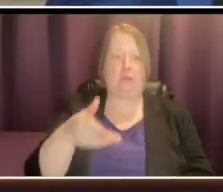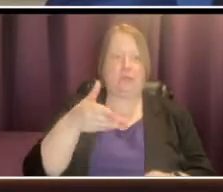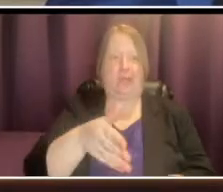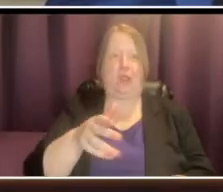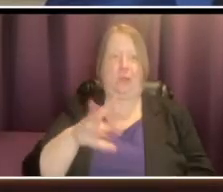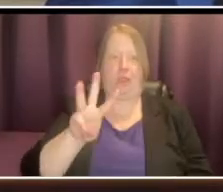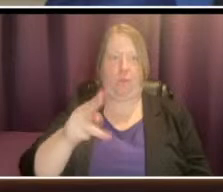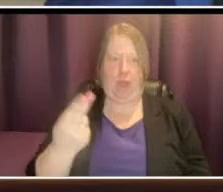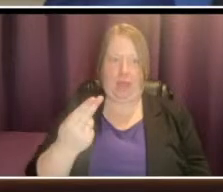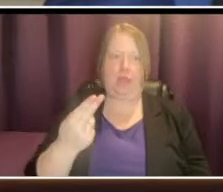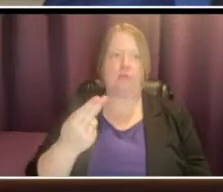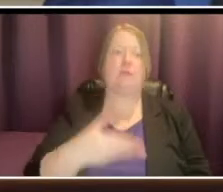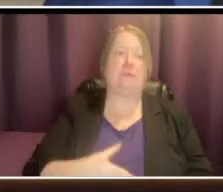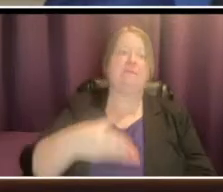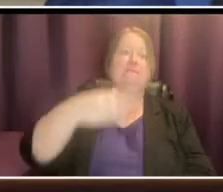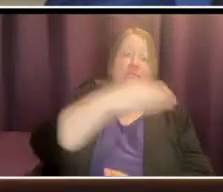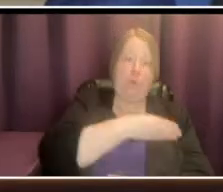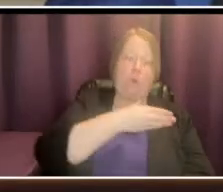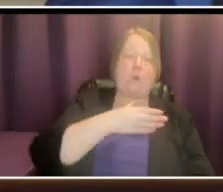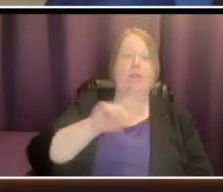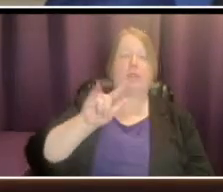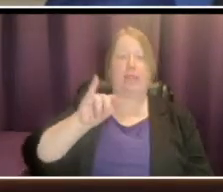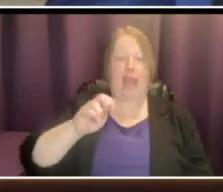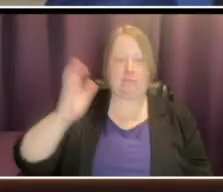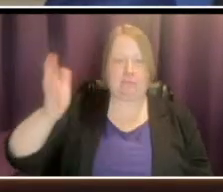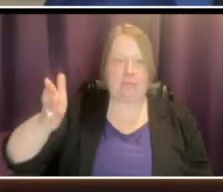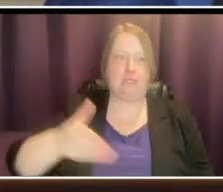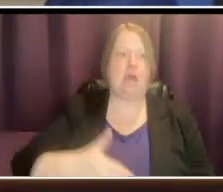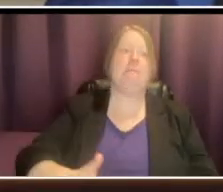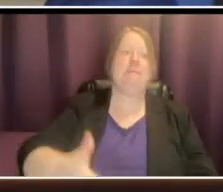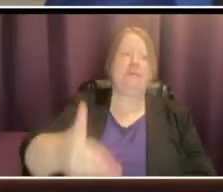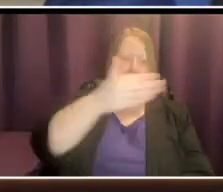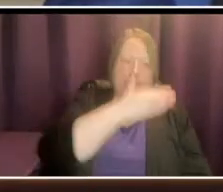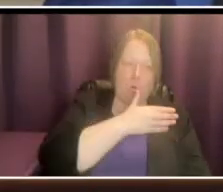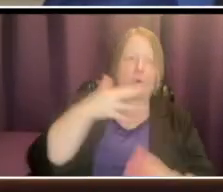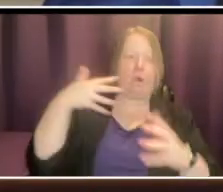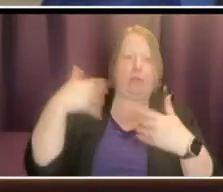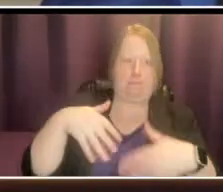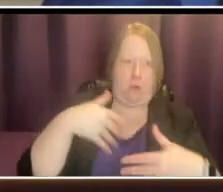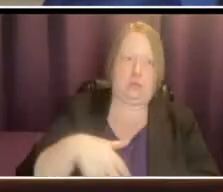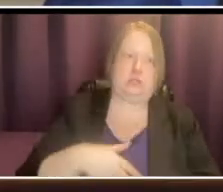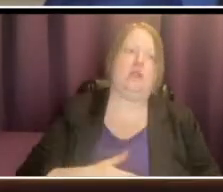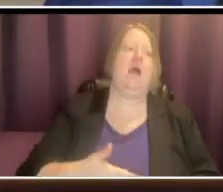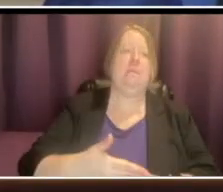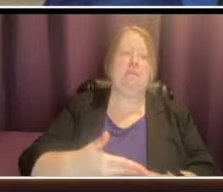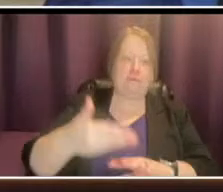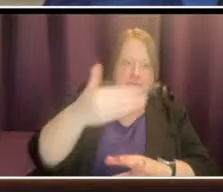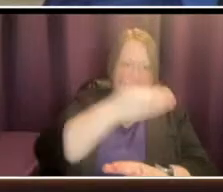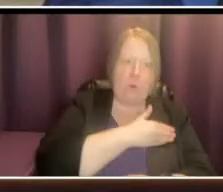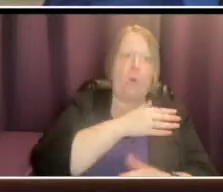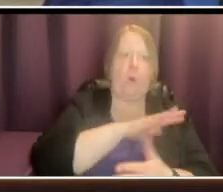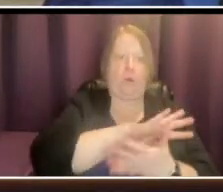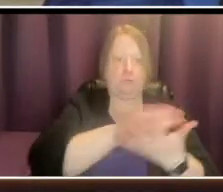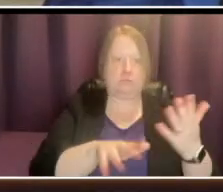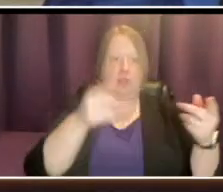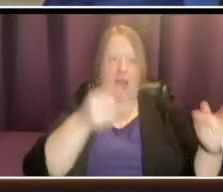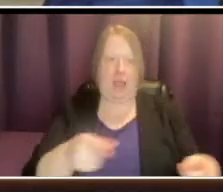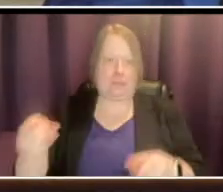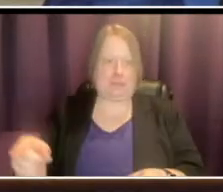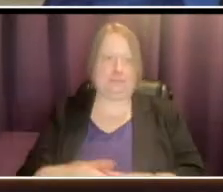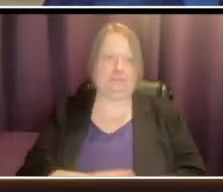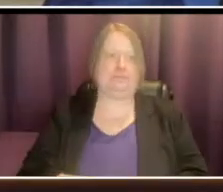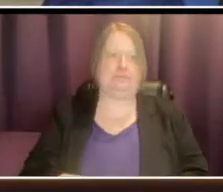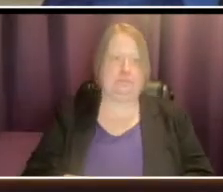march to the Capitol. The committee has shown evidence that President Trump was aware of the risk of violence. The